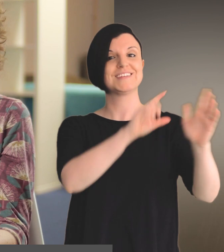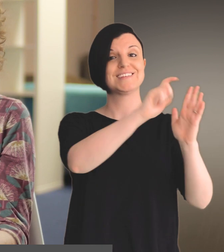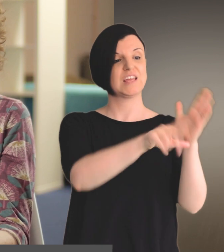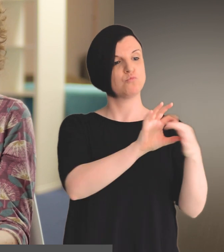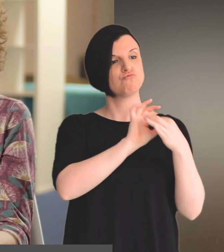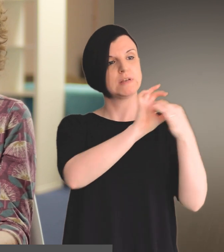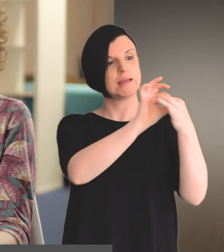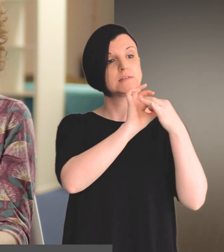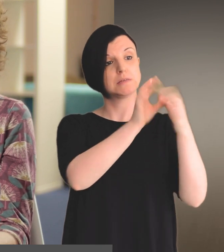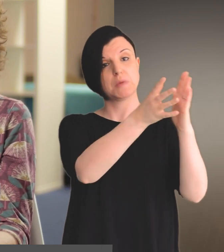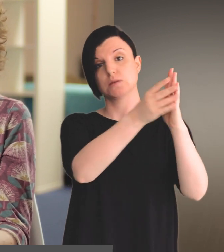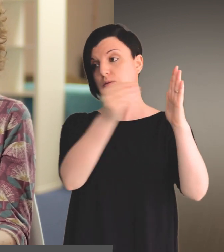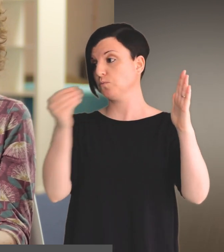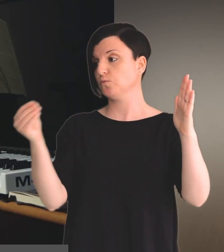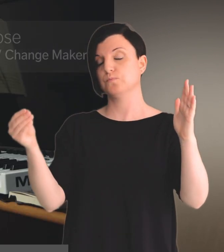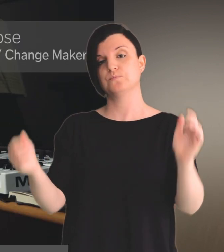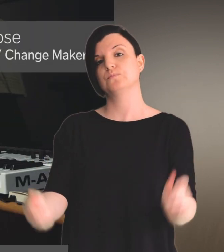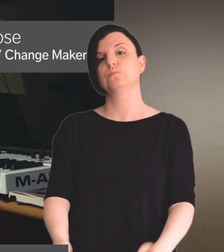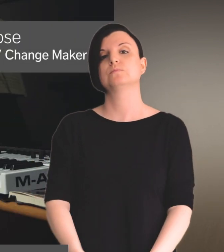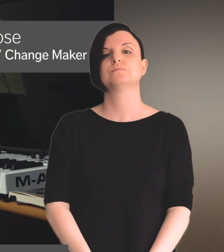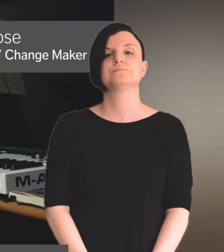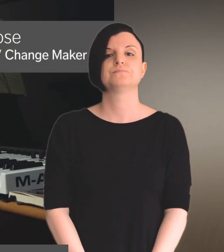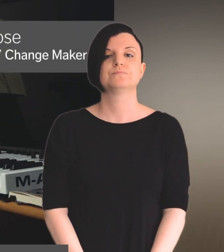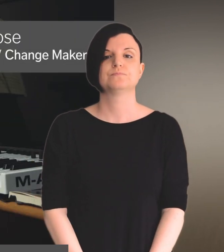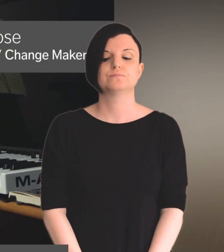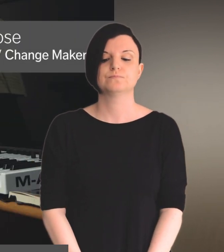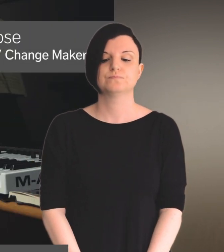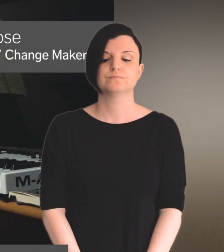we work with disabled artists. James Rose, conductor.